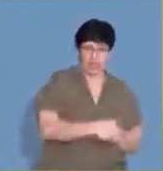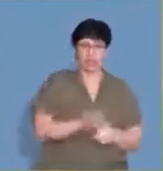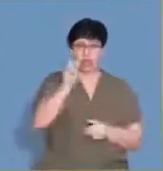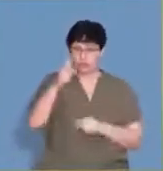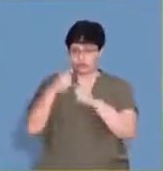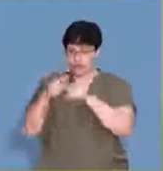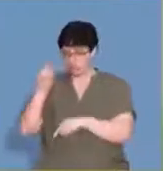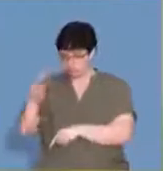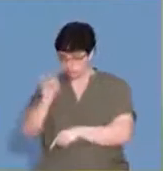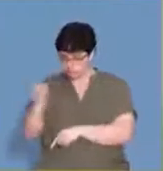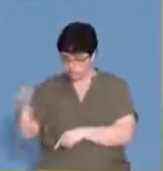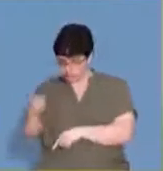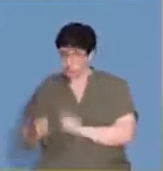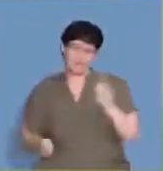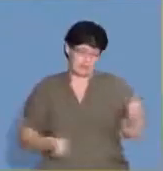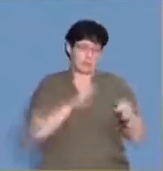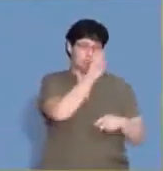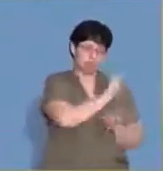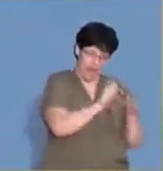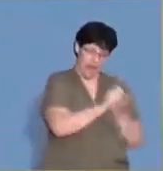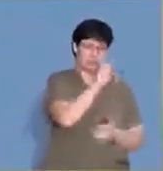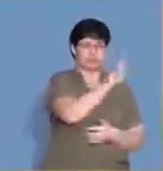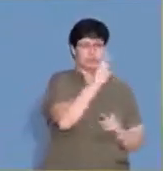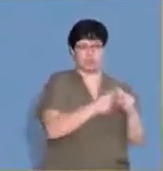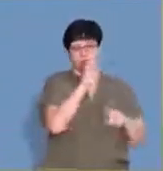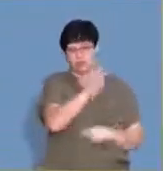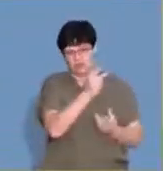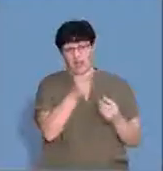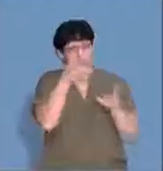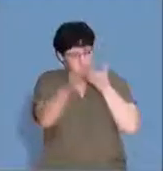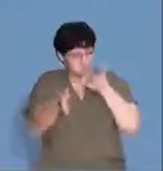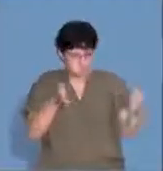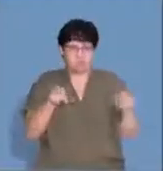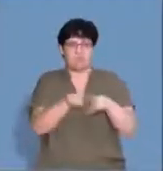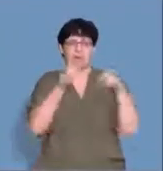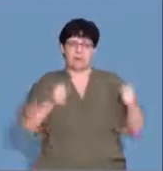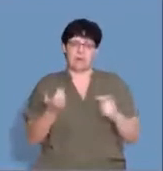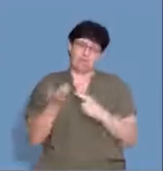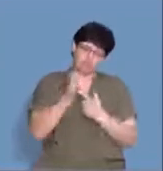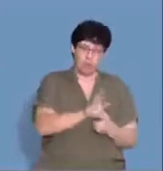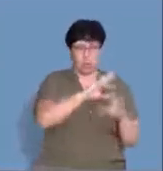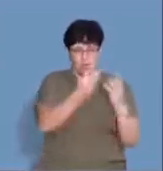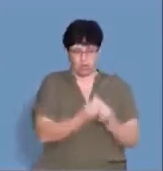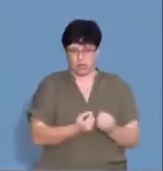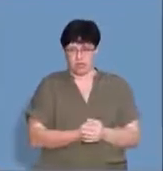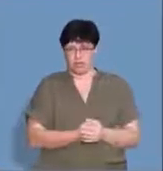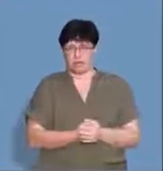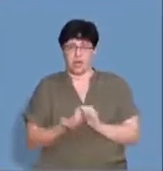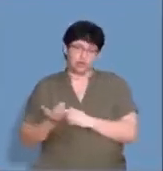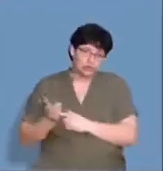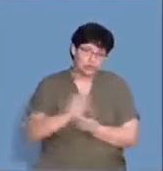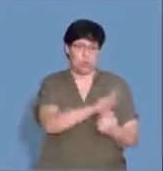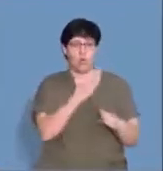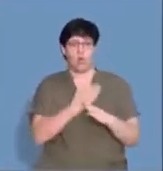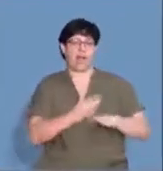want to see in your actual answer. So show all working. I'm going to add this for you. Show